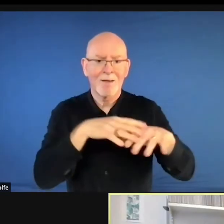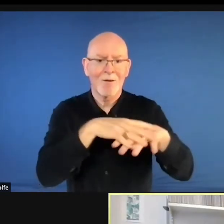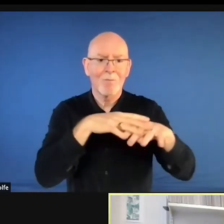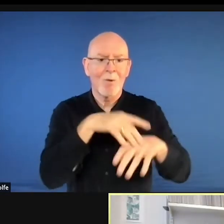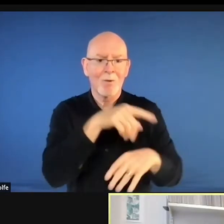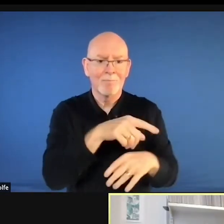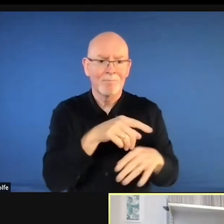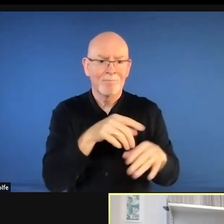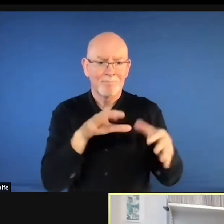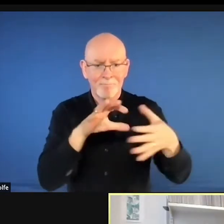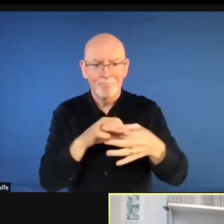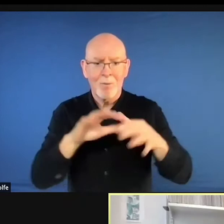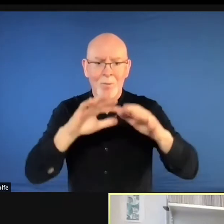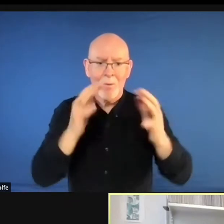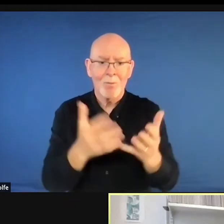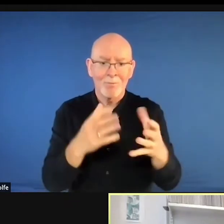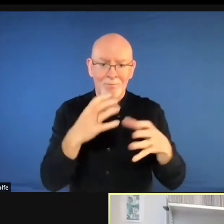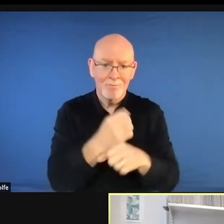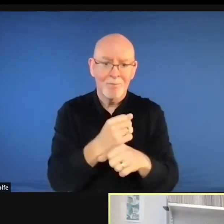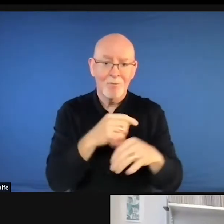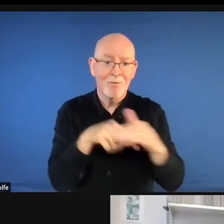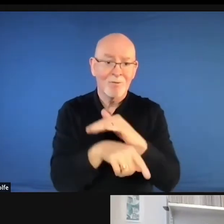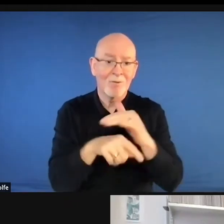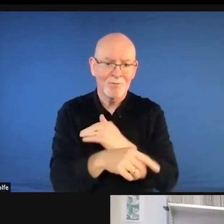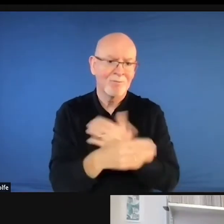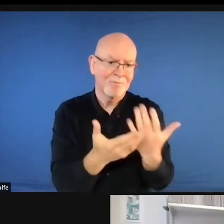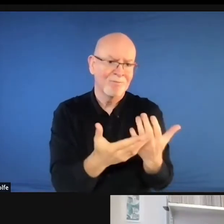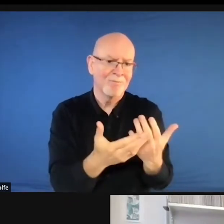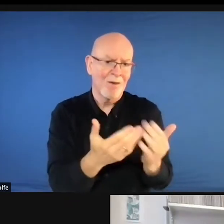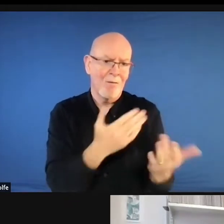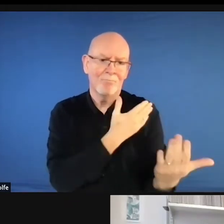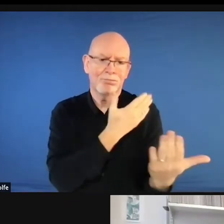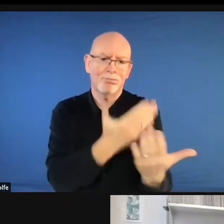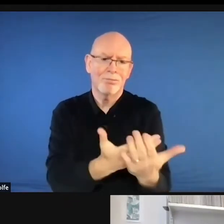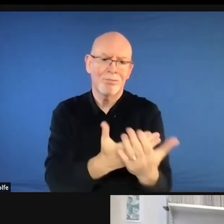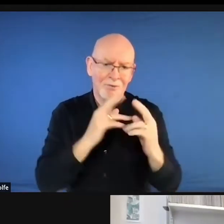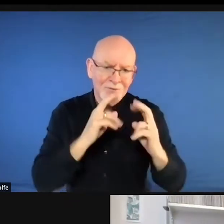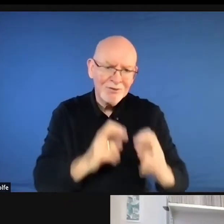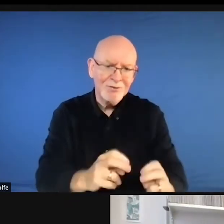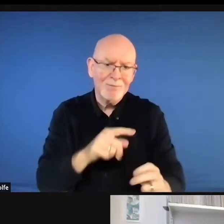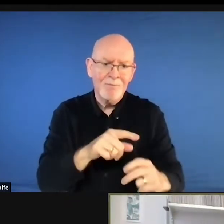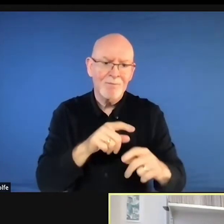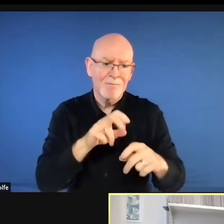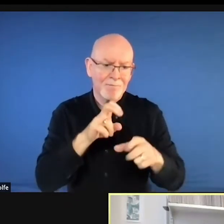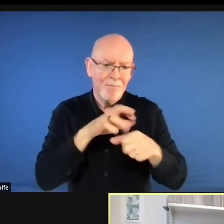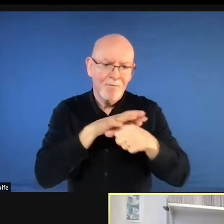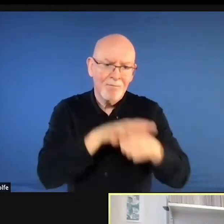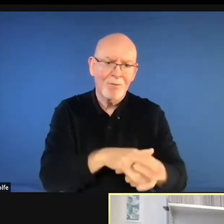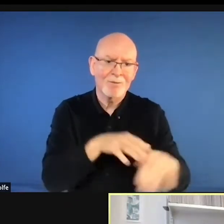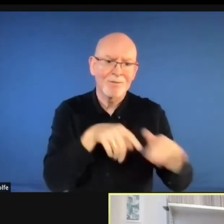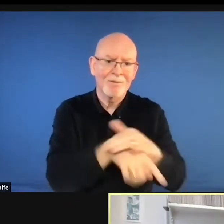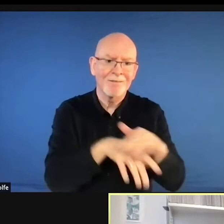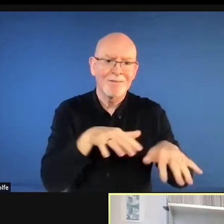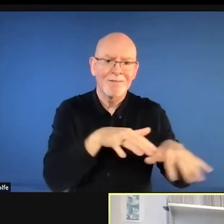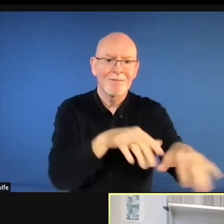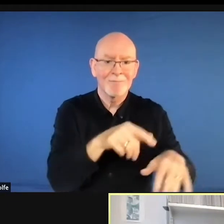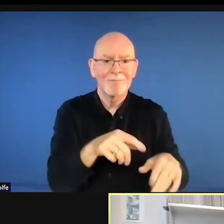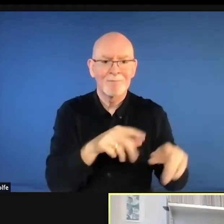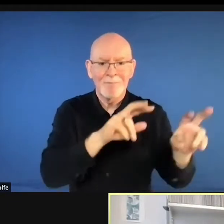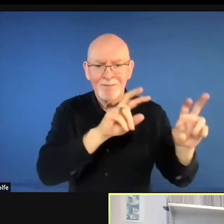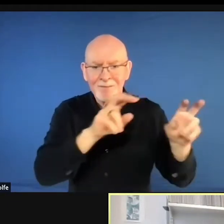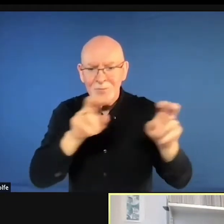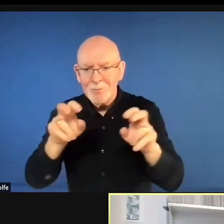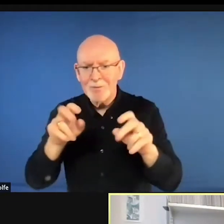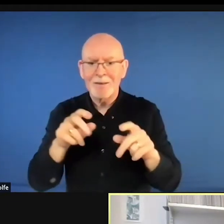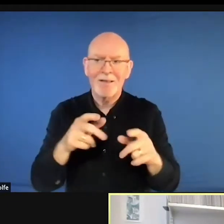Well, there are two things. First, the global north should not be looking on refugee research as a series